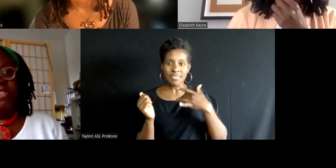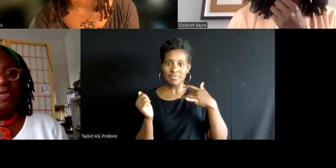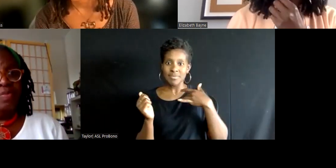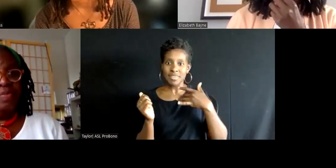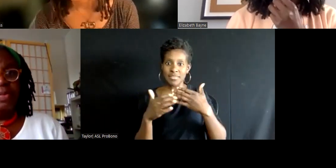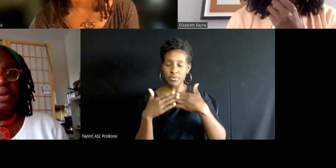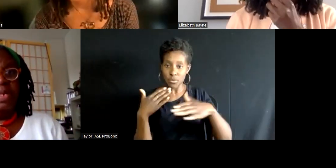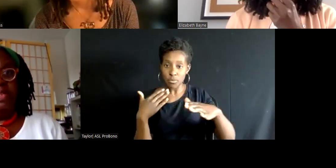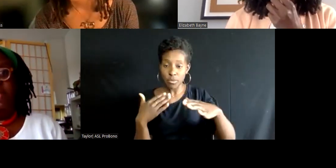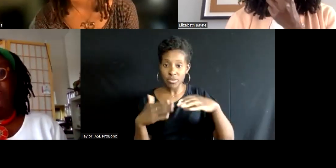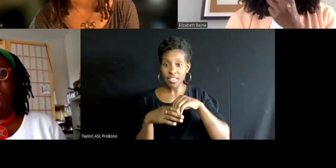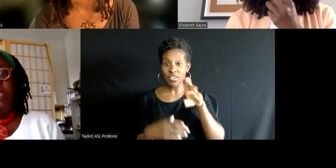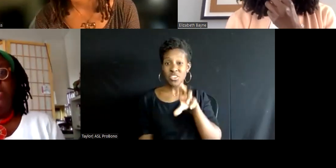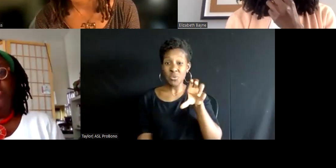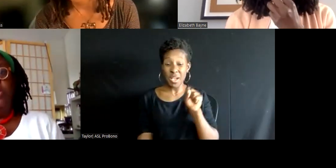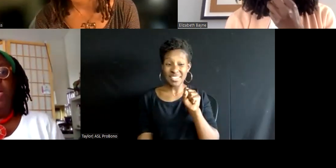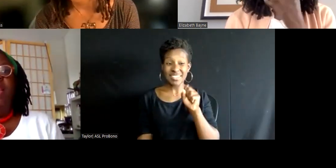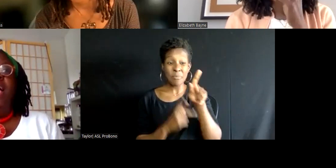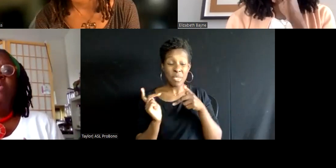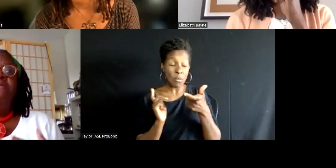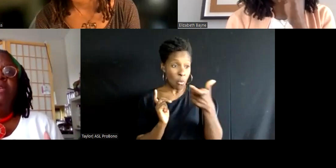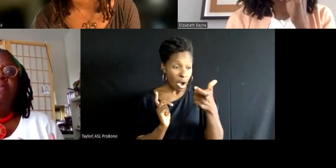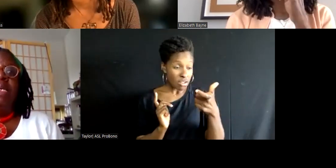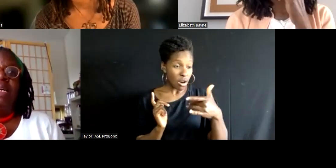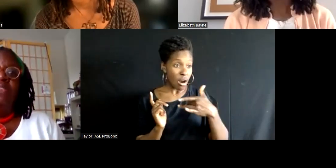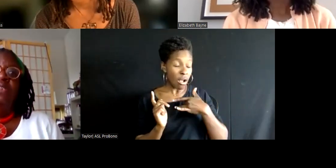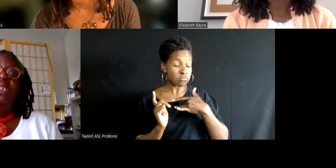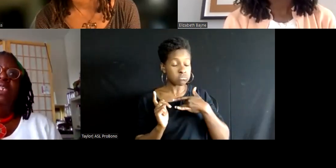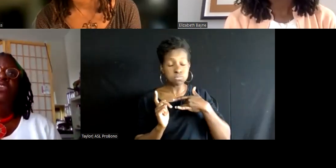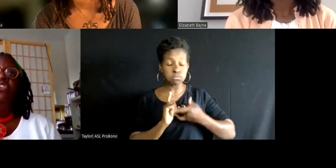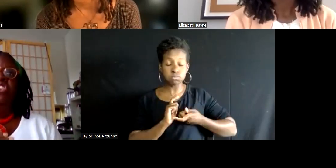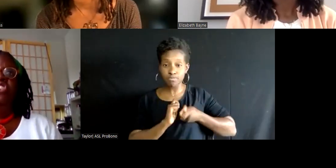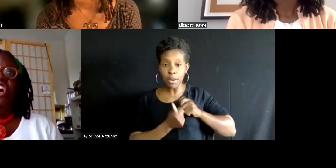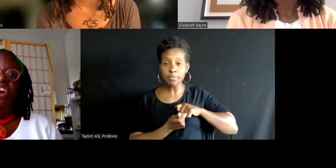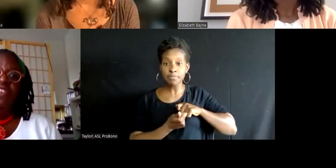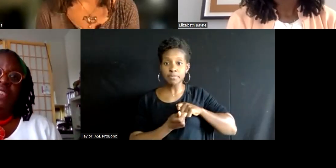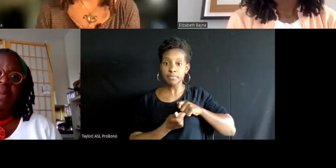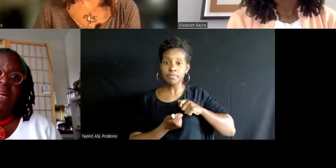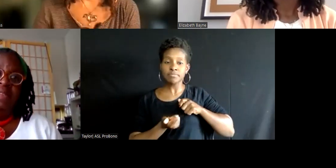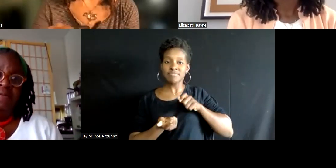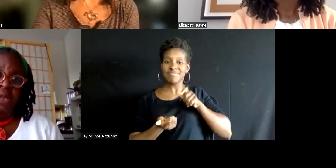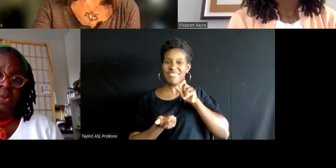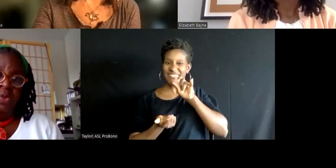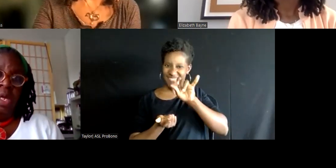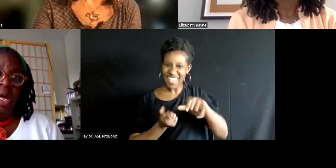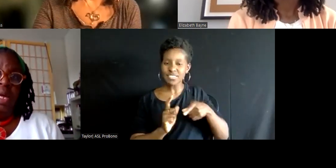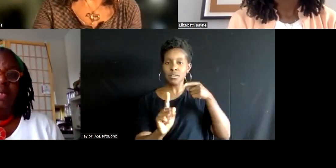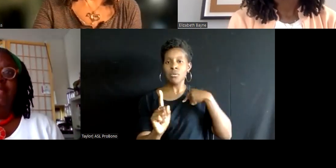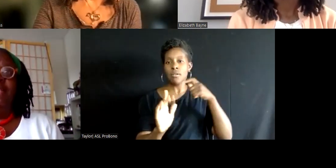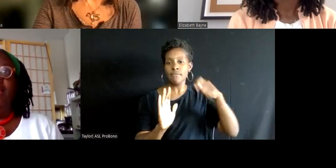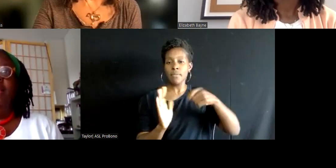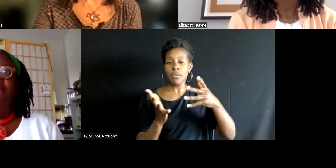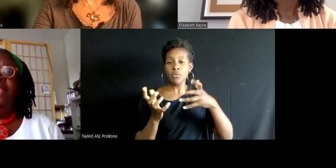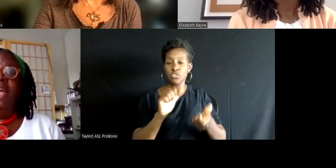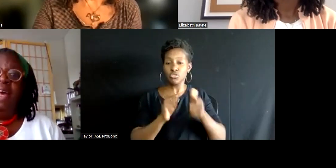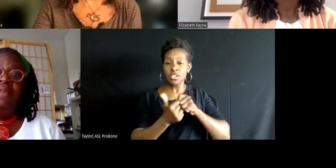changing hearts because that's what we need to do. And that's what film does. We need to change the hearts and the minds of folks. It